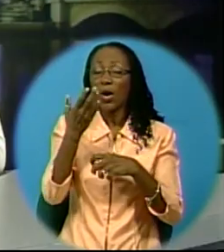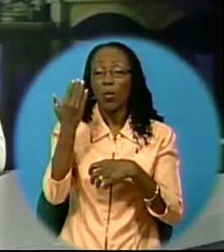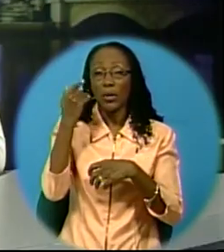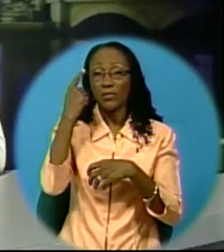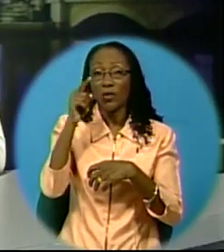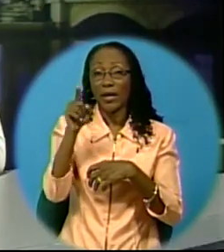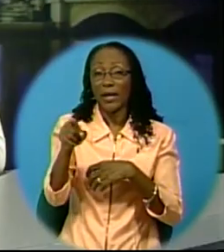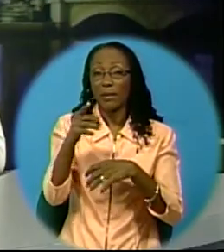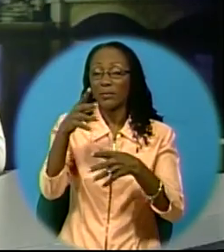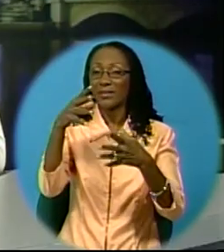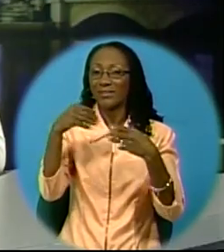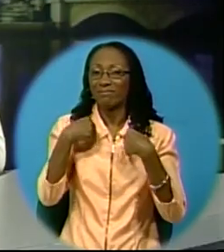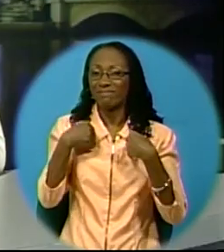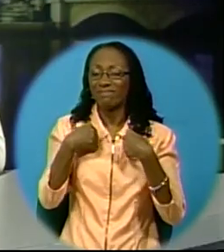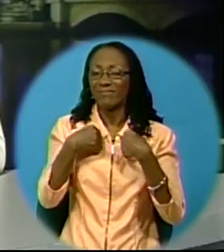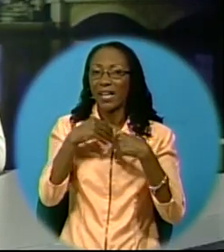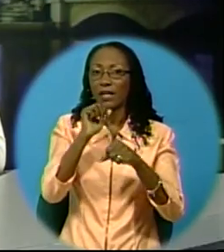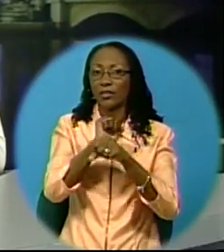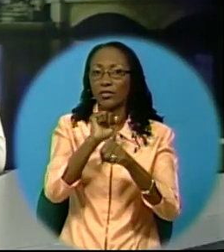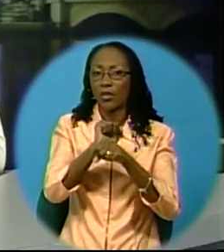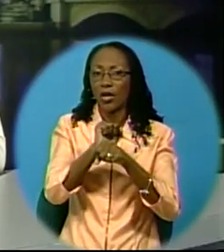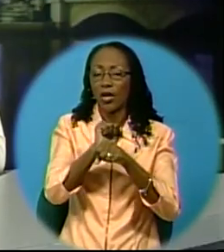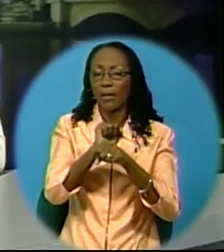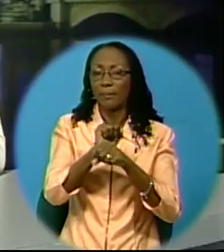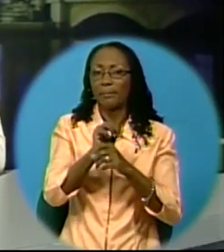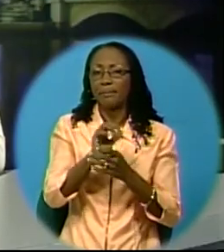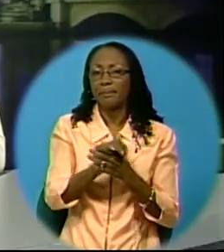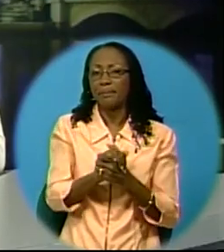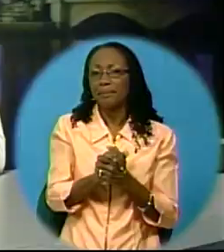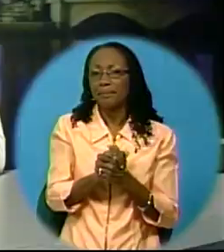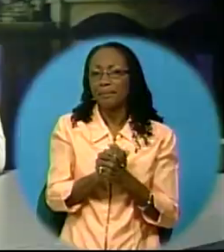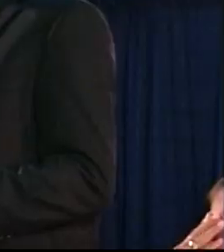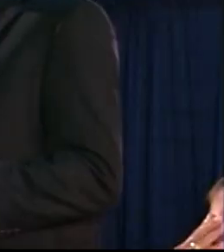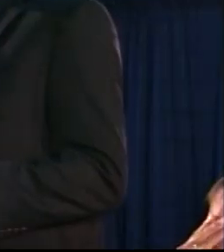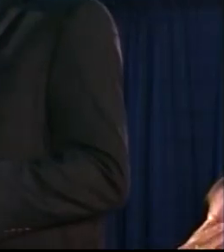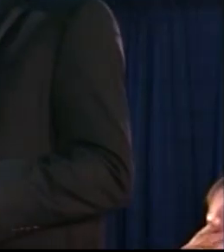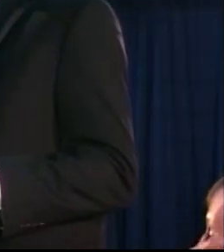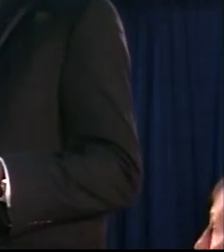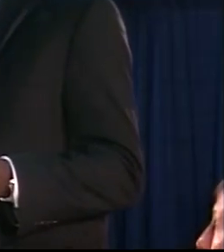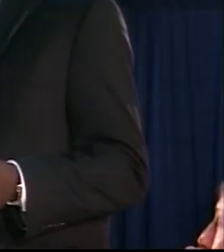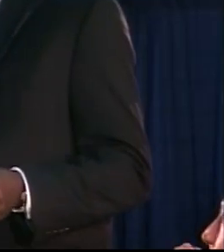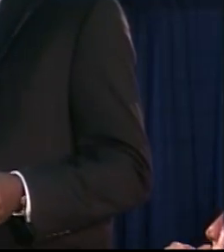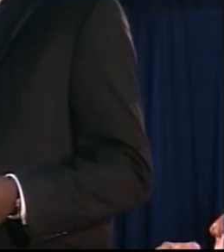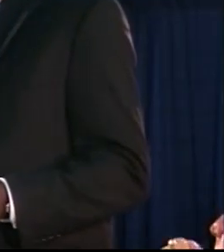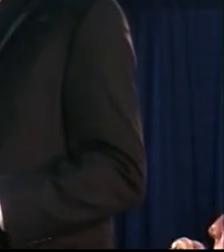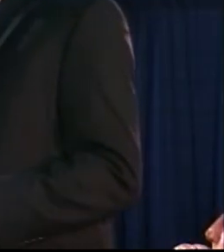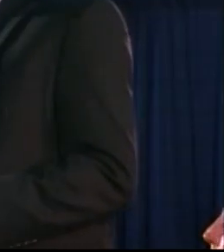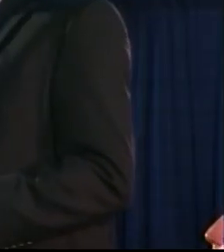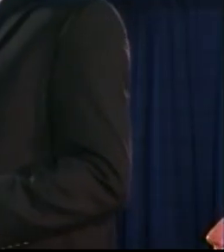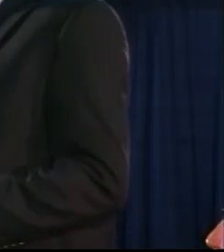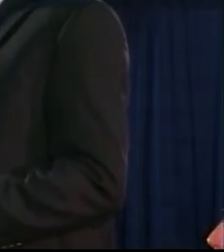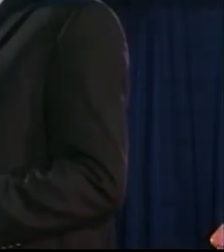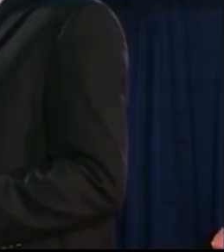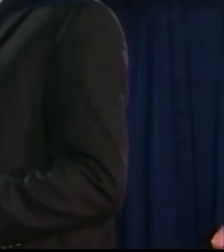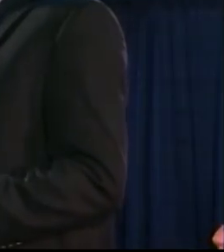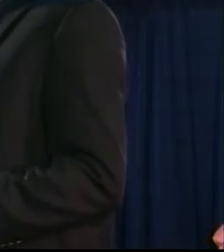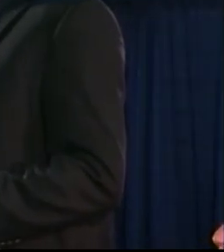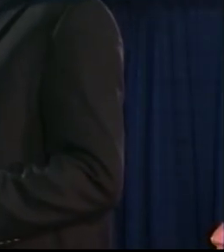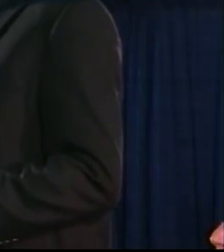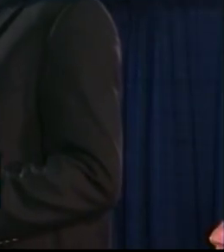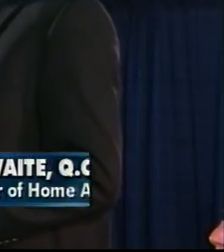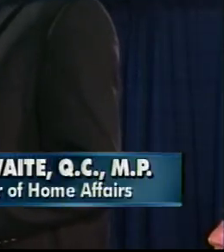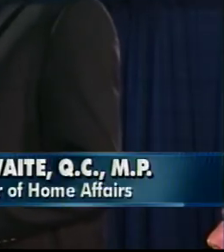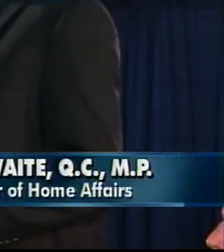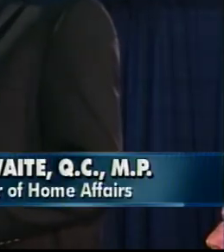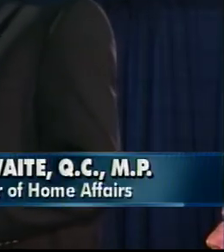business community to assist these individuals. See how we can help more ex-offenders.